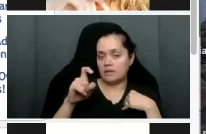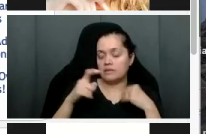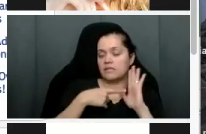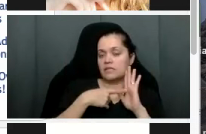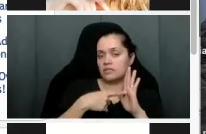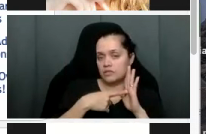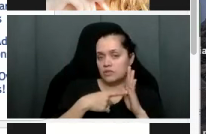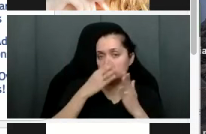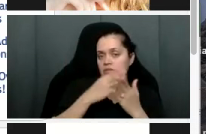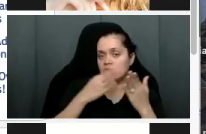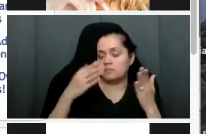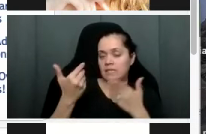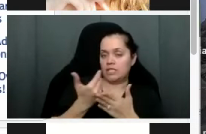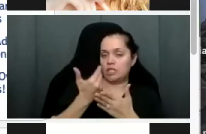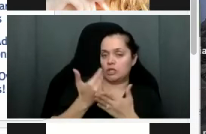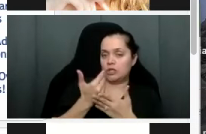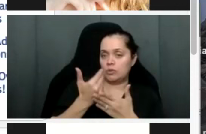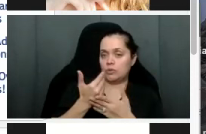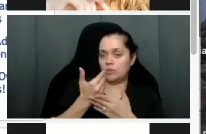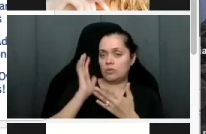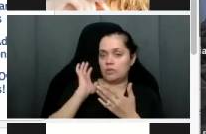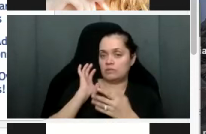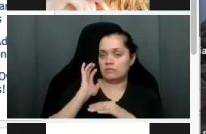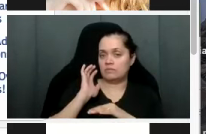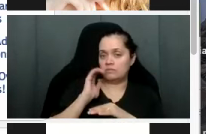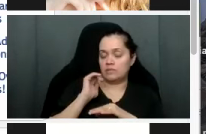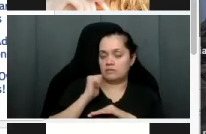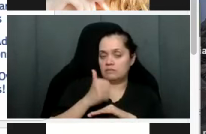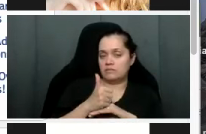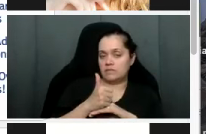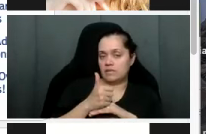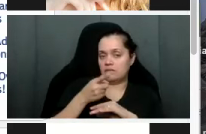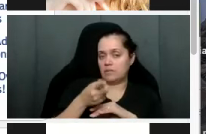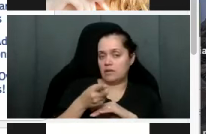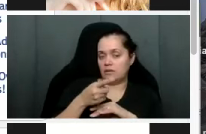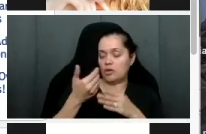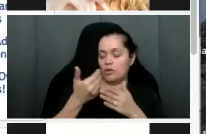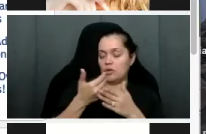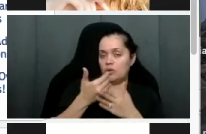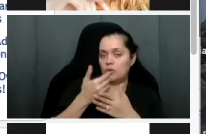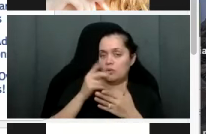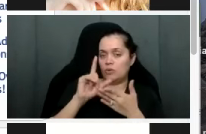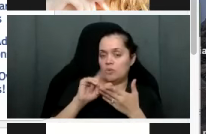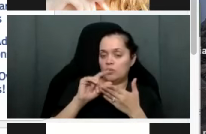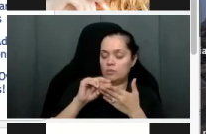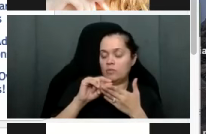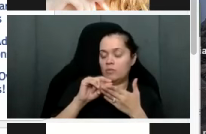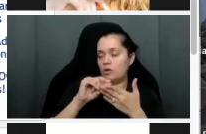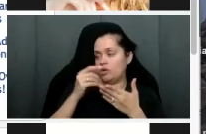that something new has been out there, a new newspaper article, a new